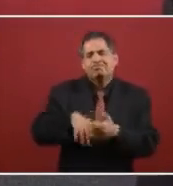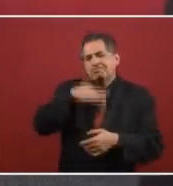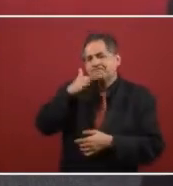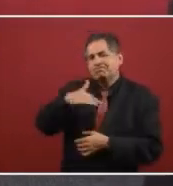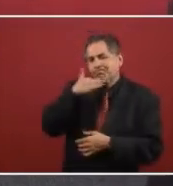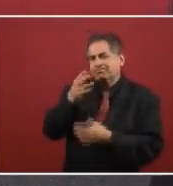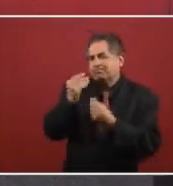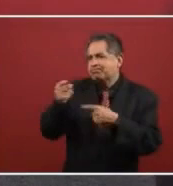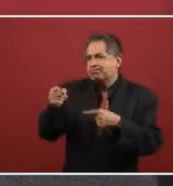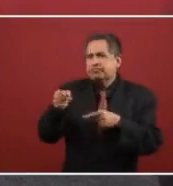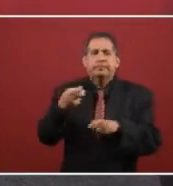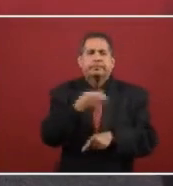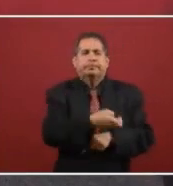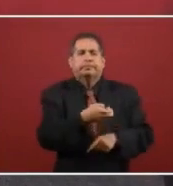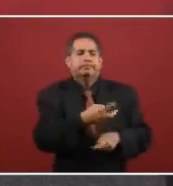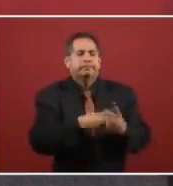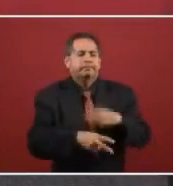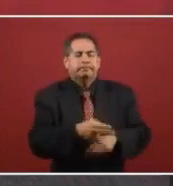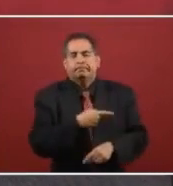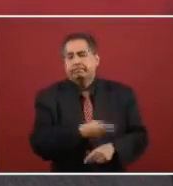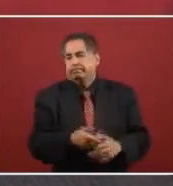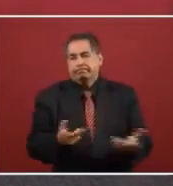to corruption.